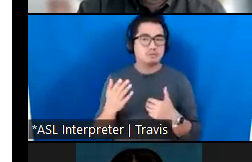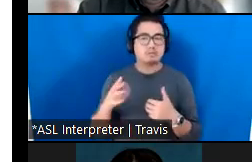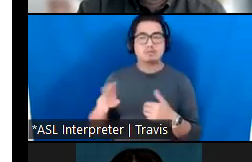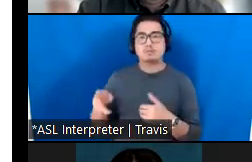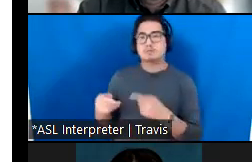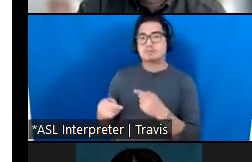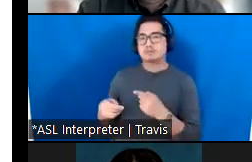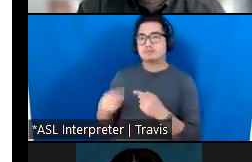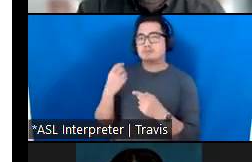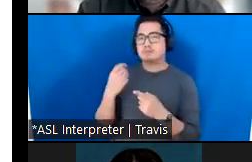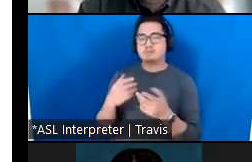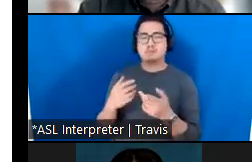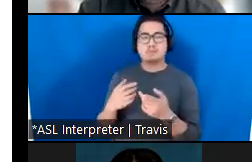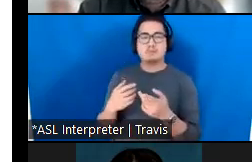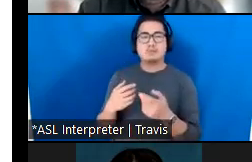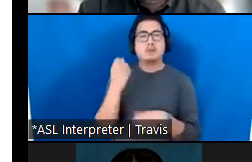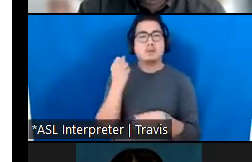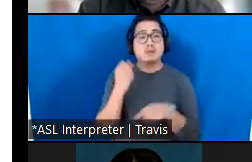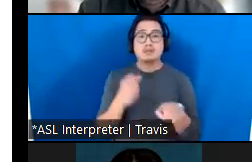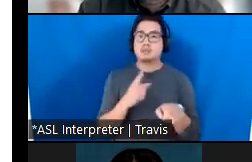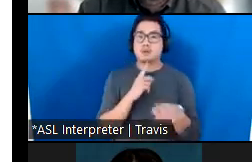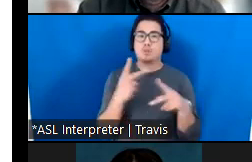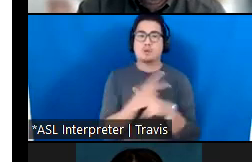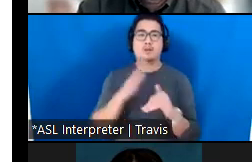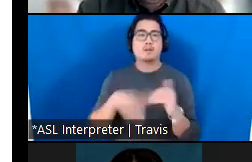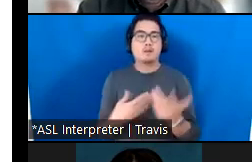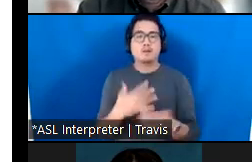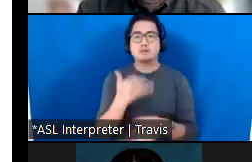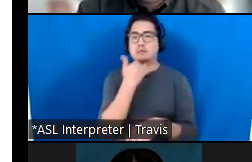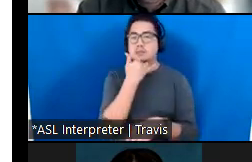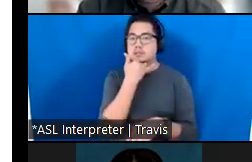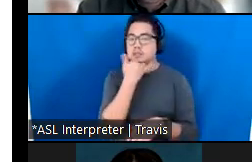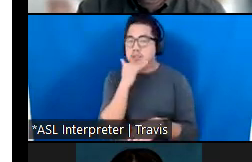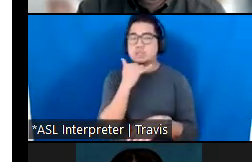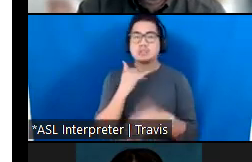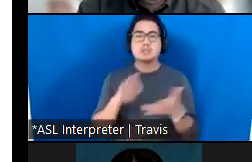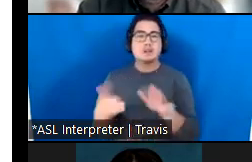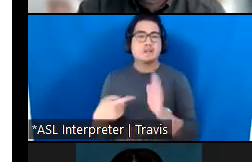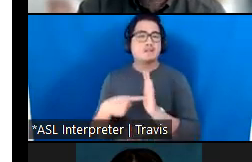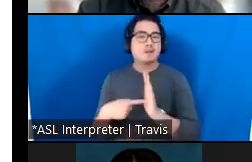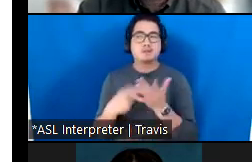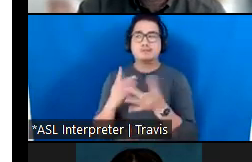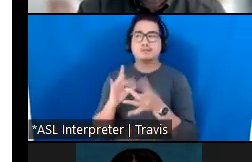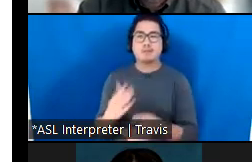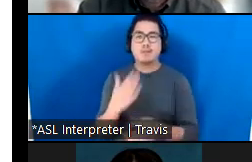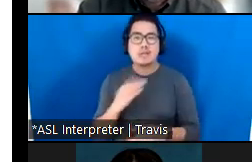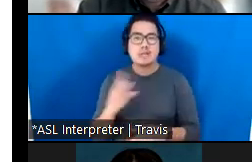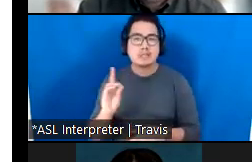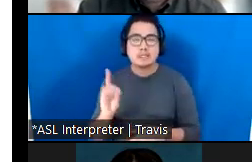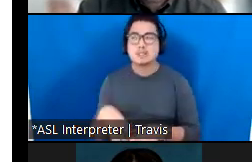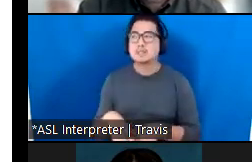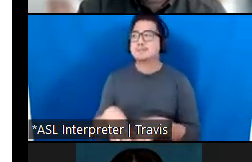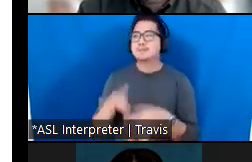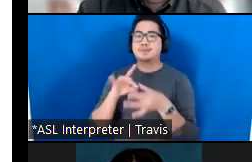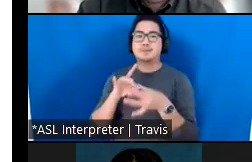many things such as unintentional injuries, stroke, diabetes, influenza, and pneumonia. In